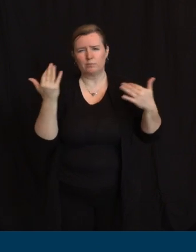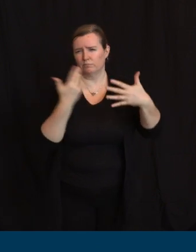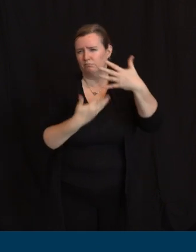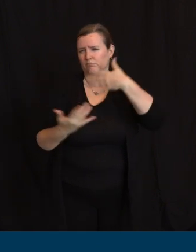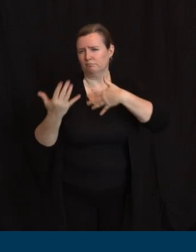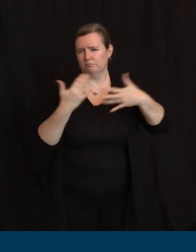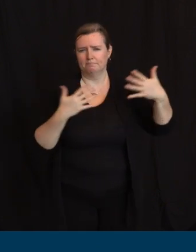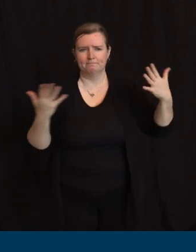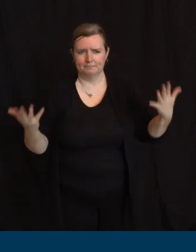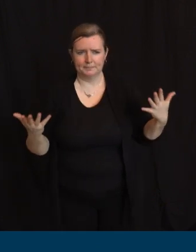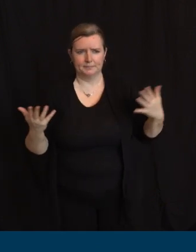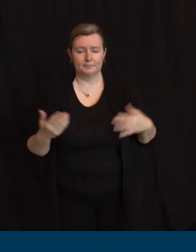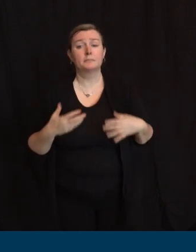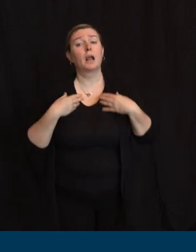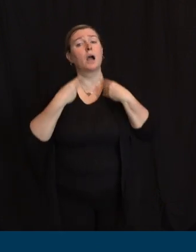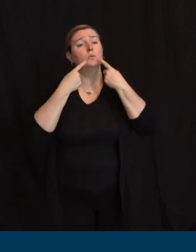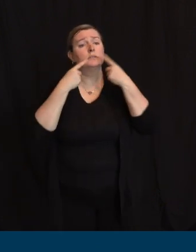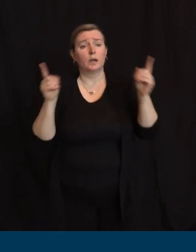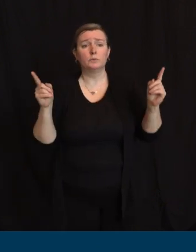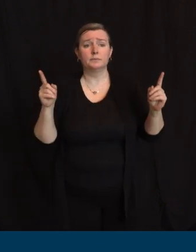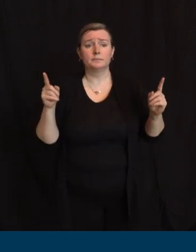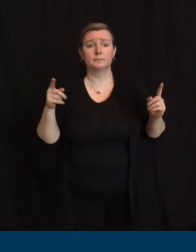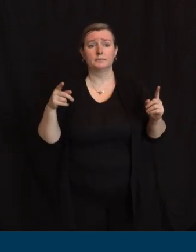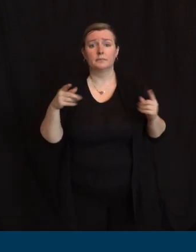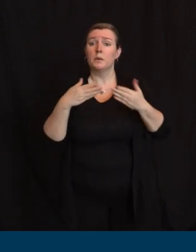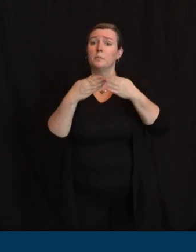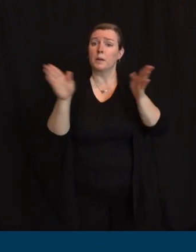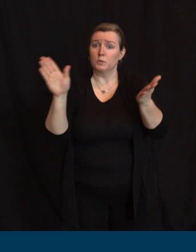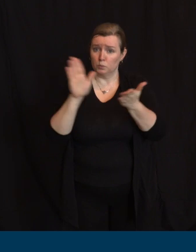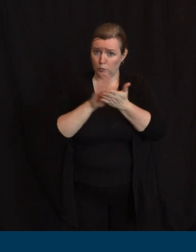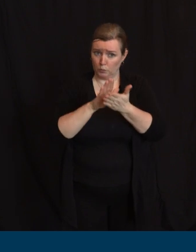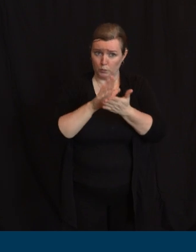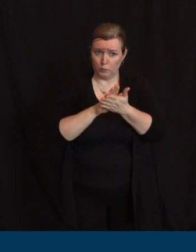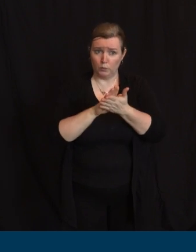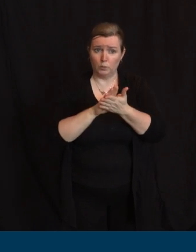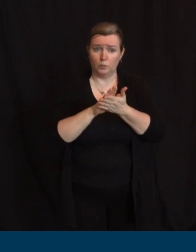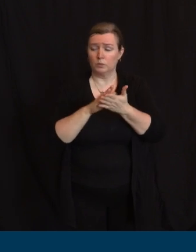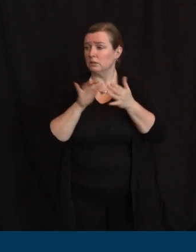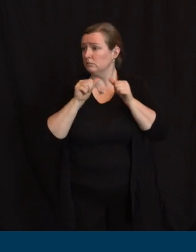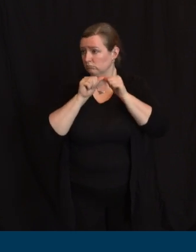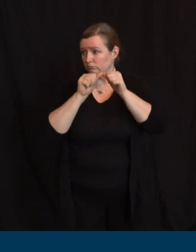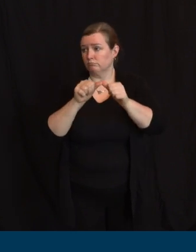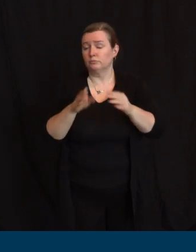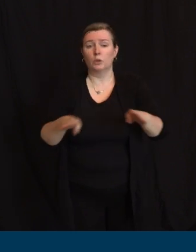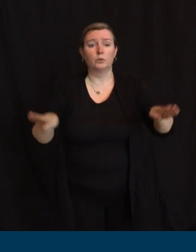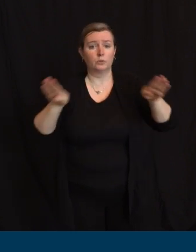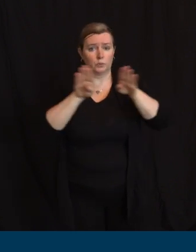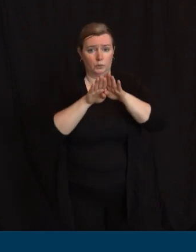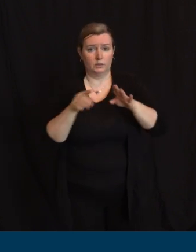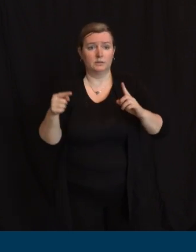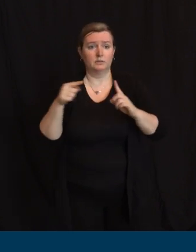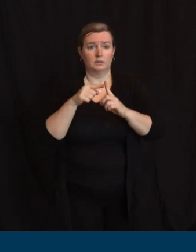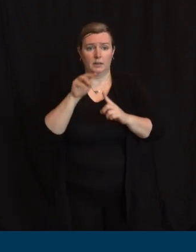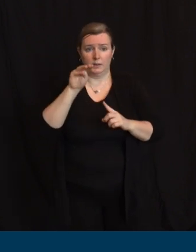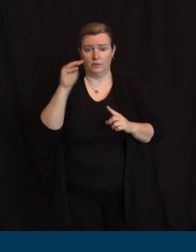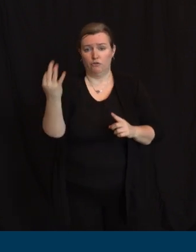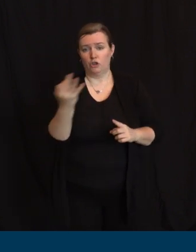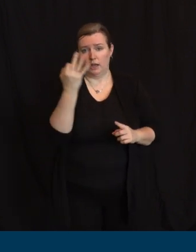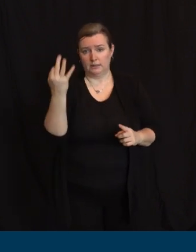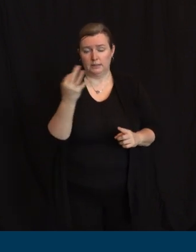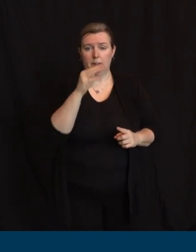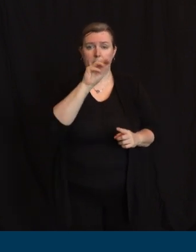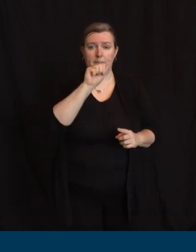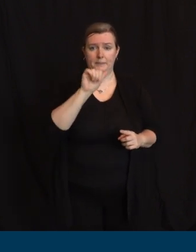announcing that our public schools will remain closed through at least Friday, May 15th, another 4